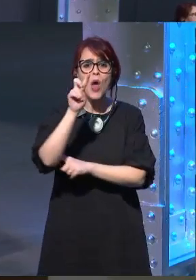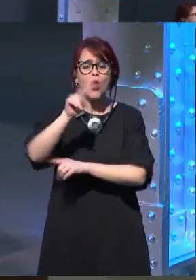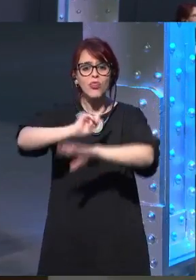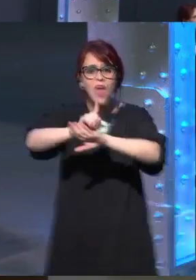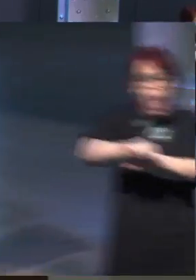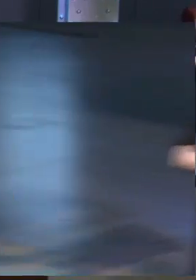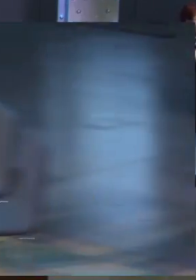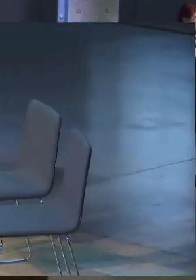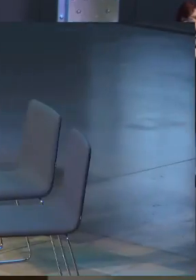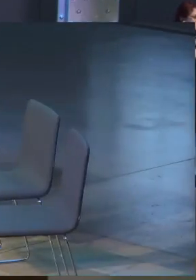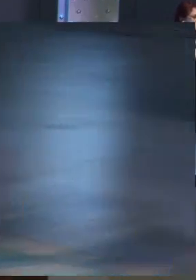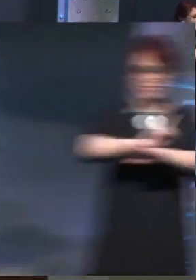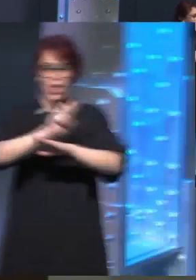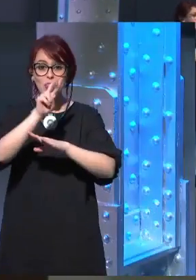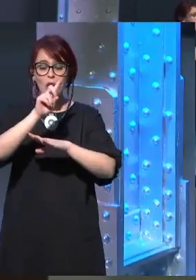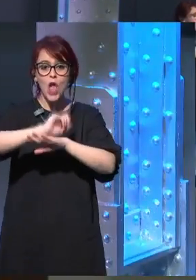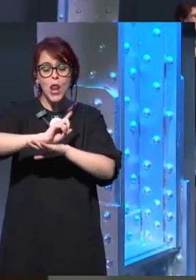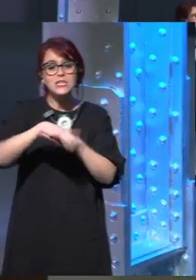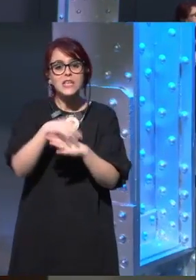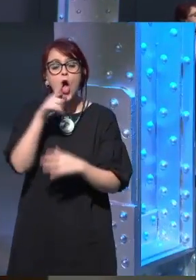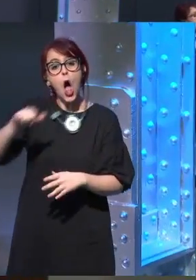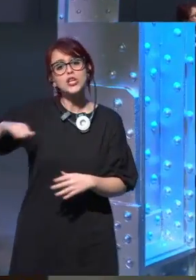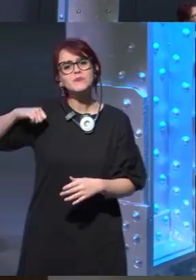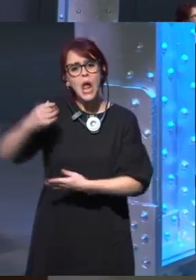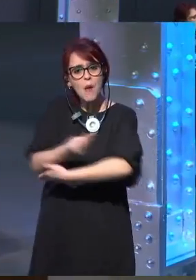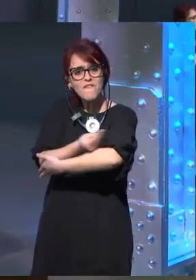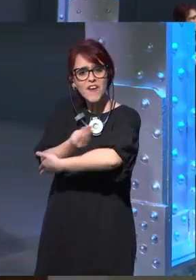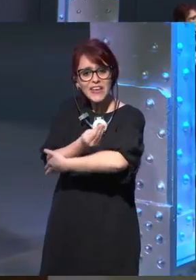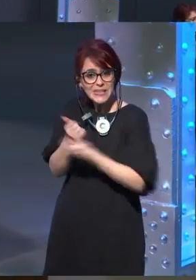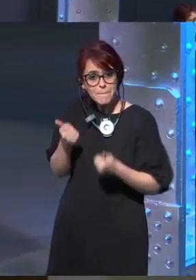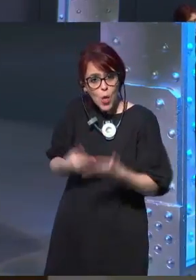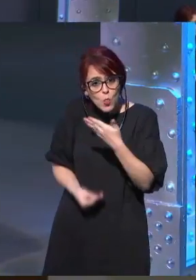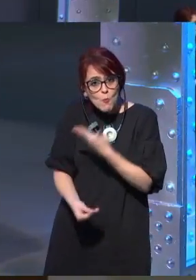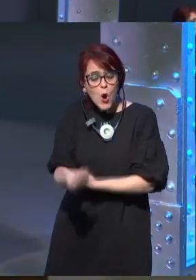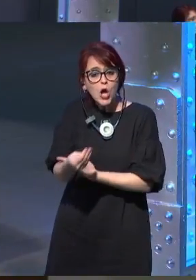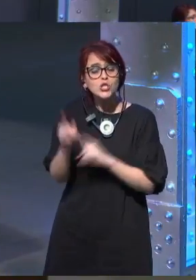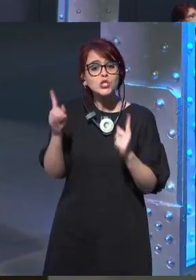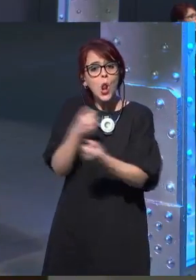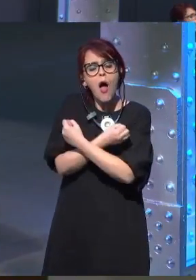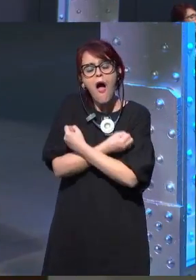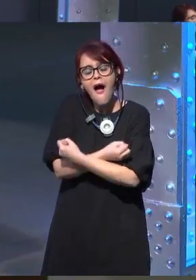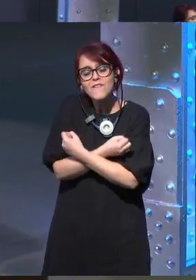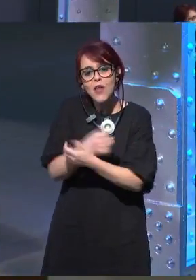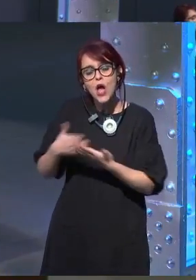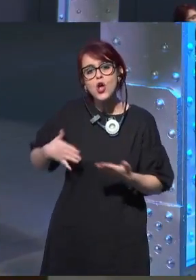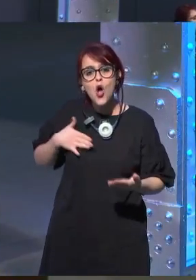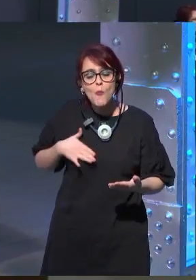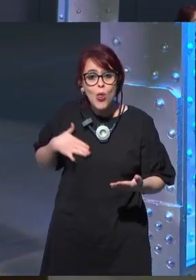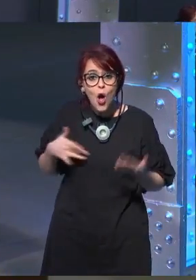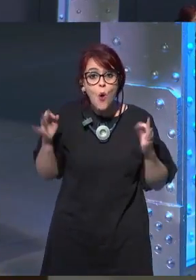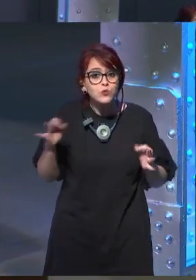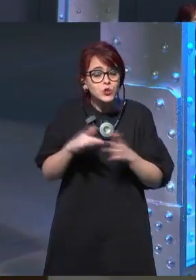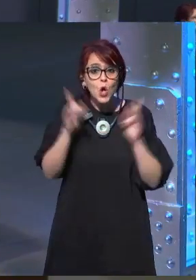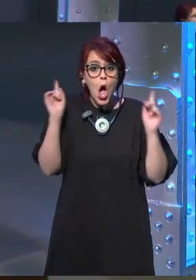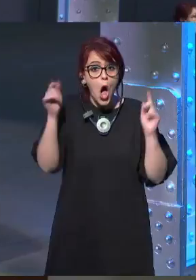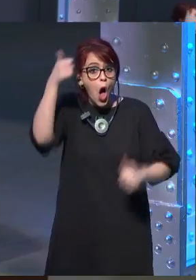holding babies in an EQ ward in a hospital, premature babies, just holding them, making them feel comfortable. That's all he